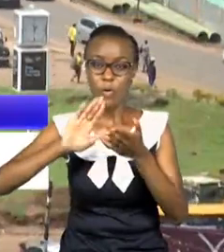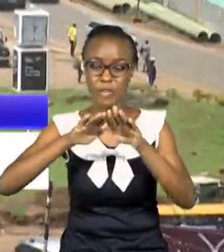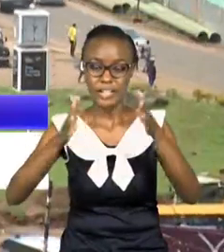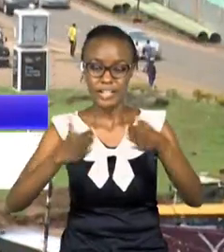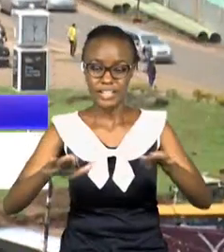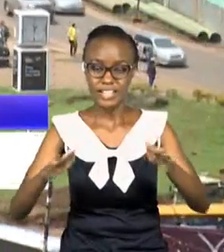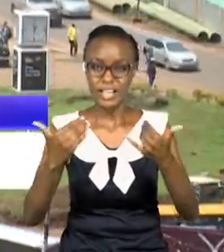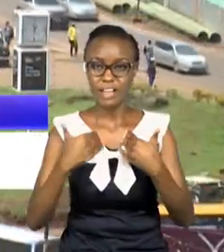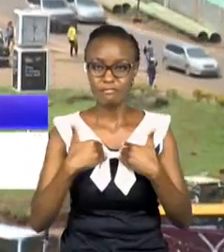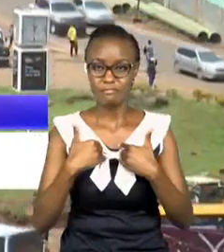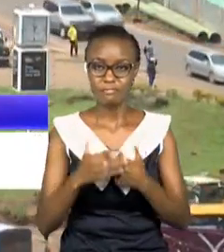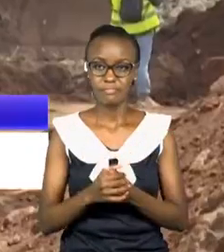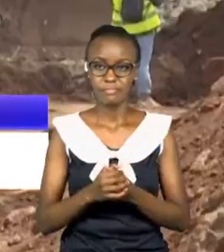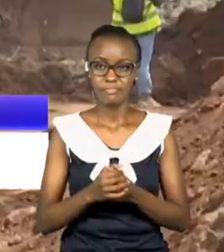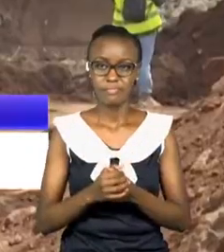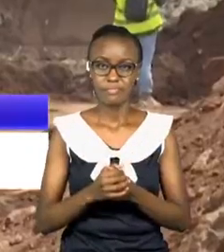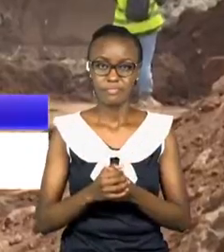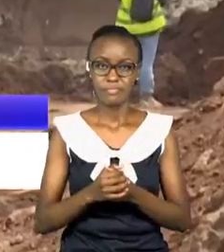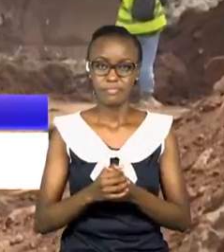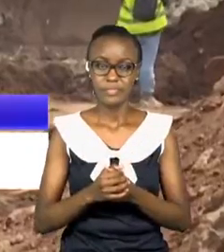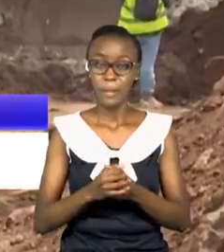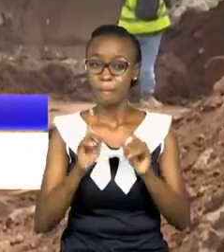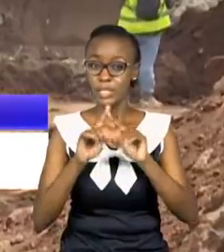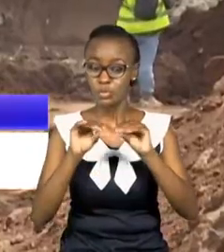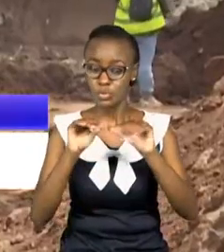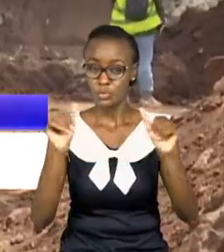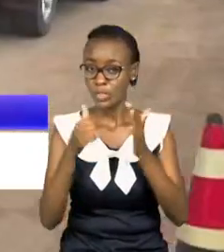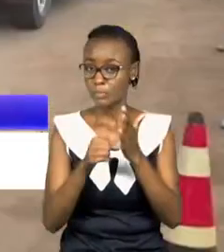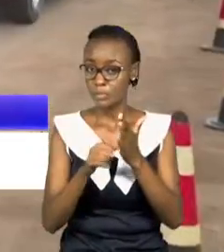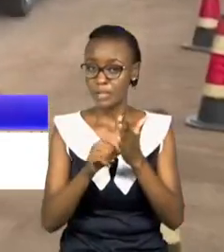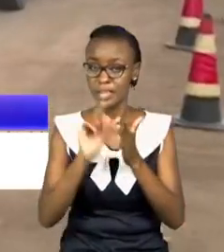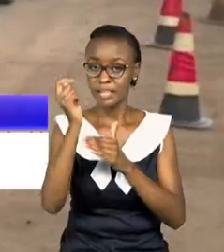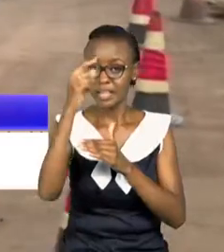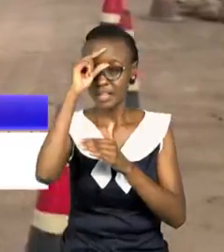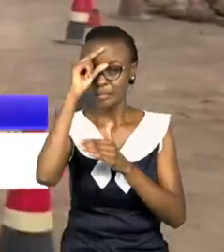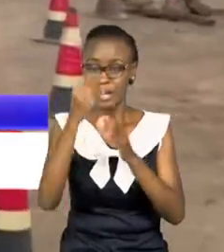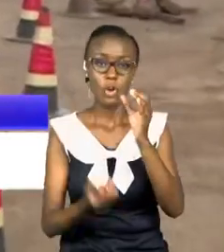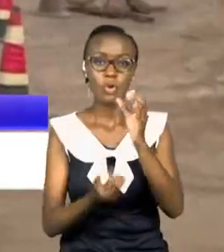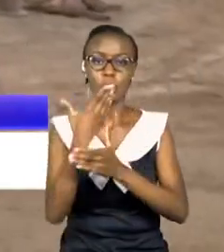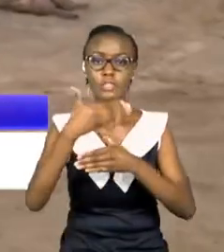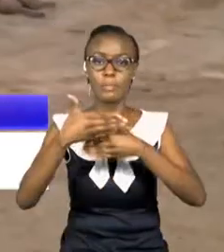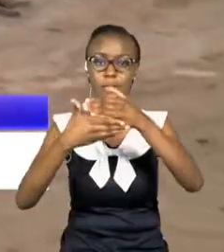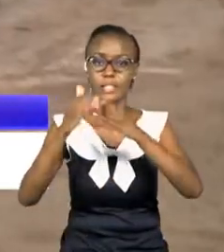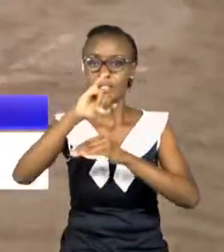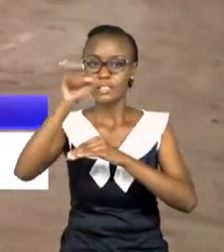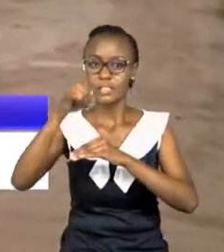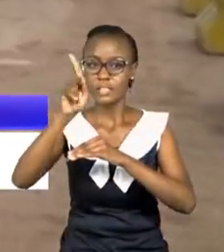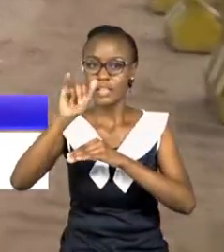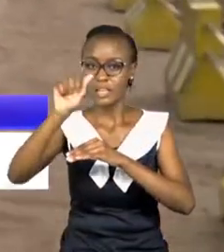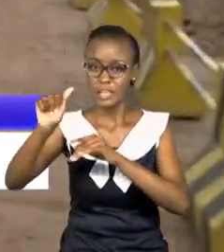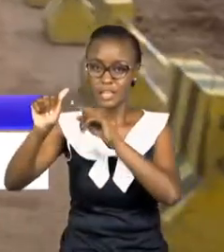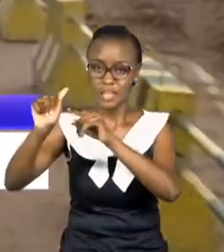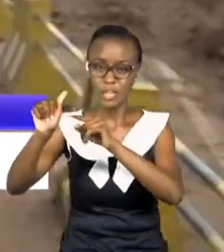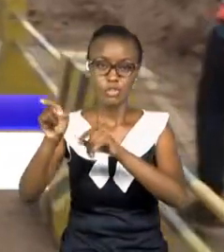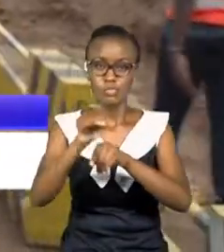vehicles. In a bid to solve this problem, the government of Kenya launched the construction of the JKIA James Gichuru